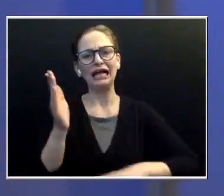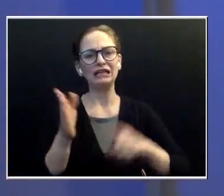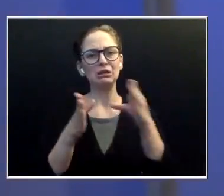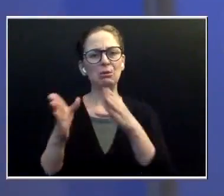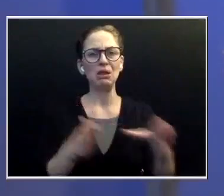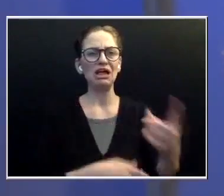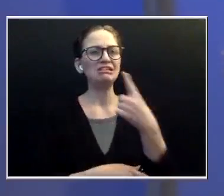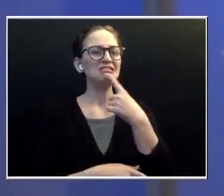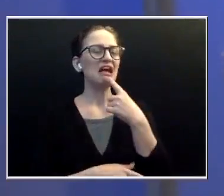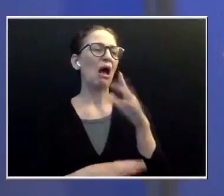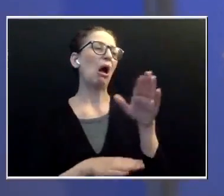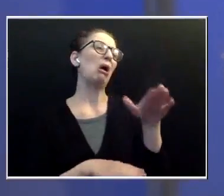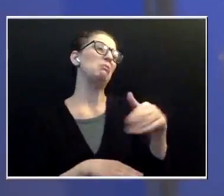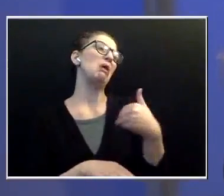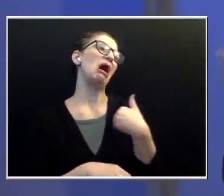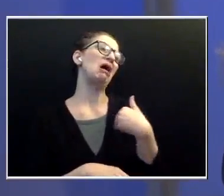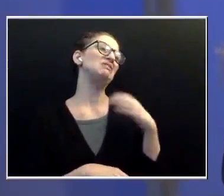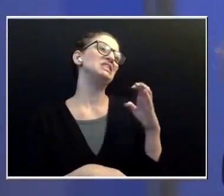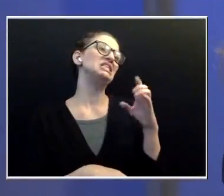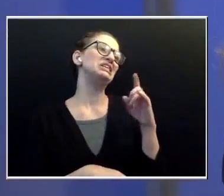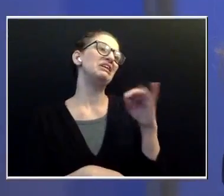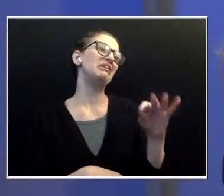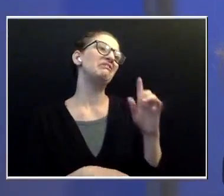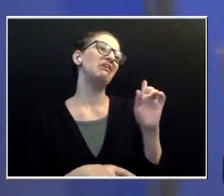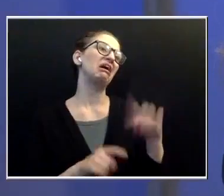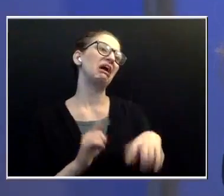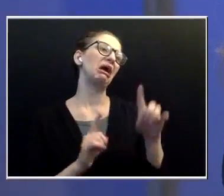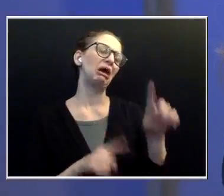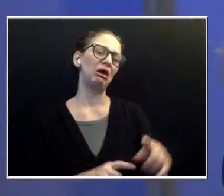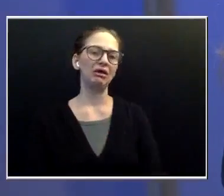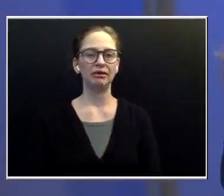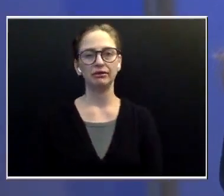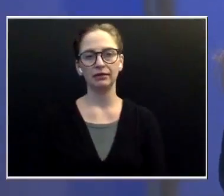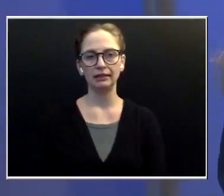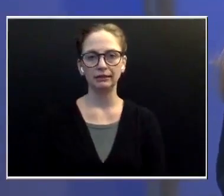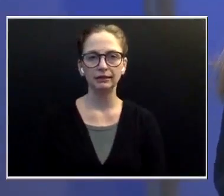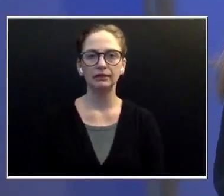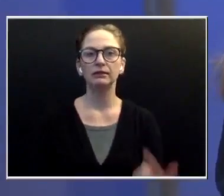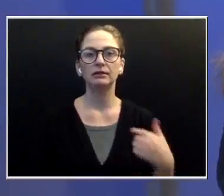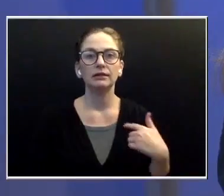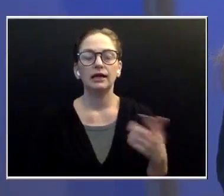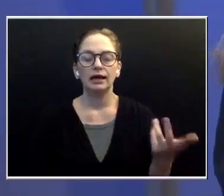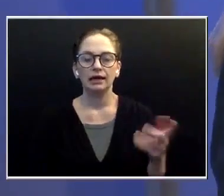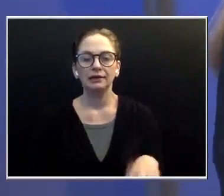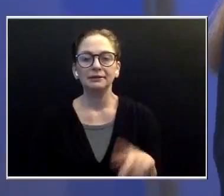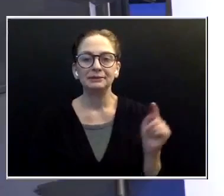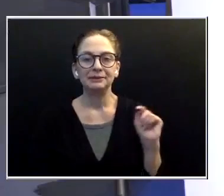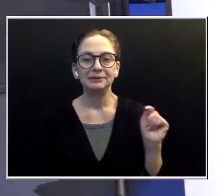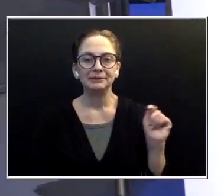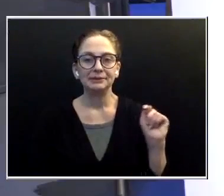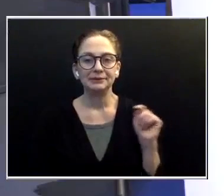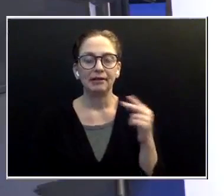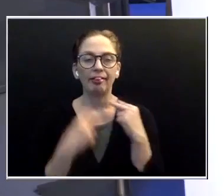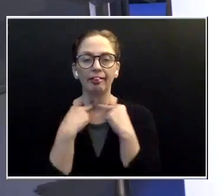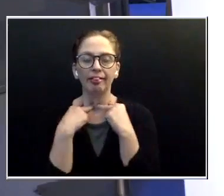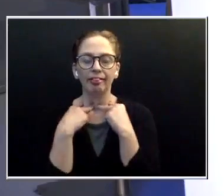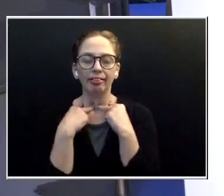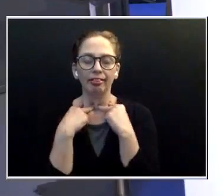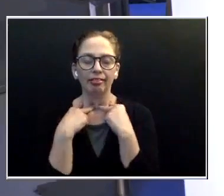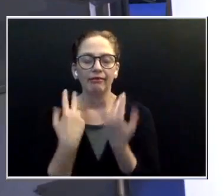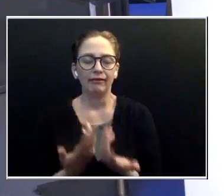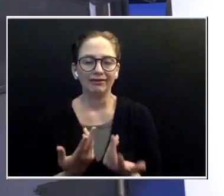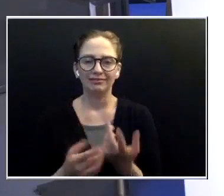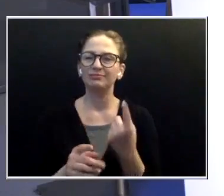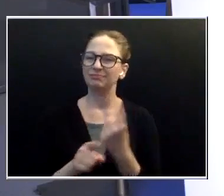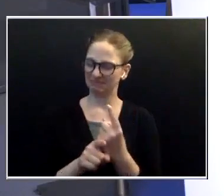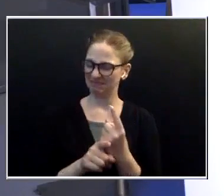can't make it out. You can't really say, well, I can't get off the toilet. Right, right. And I understand there's a distinct smell. Is that, I